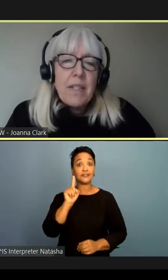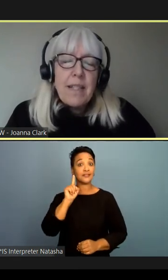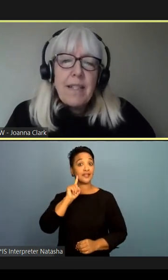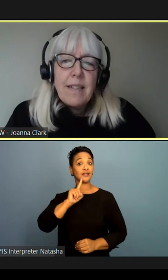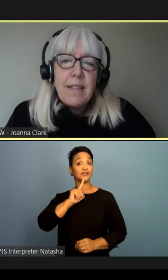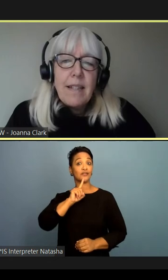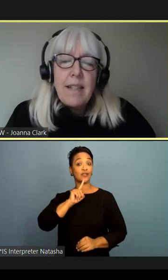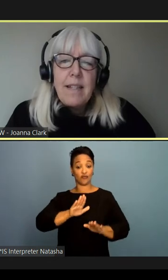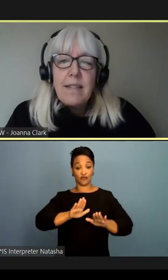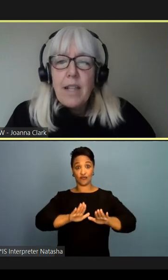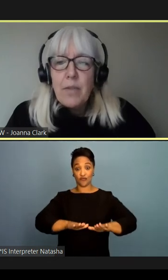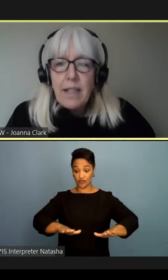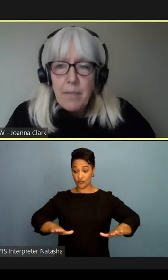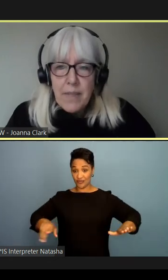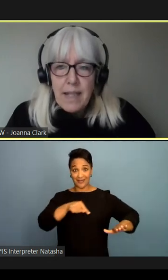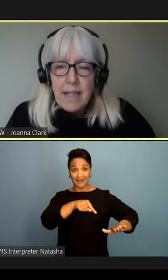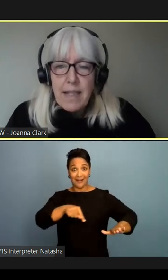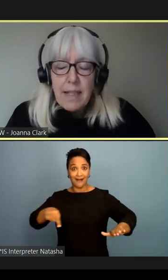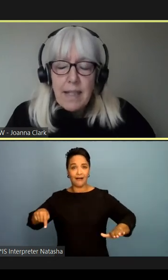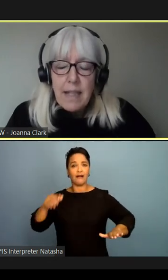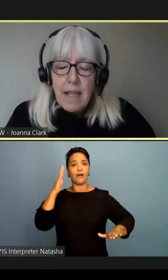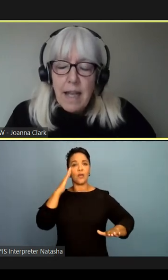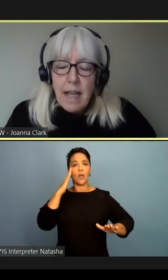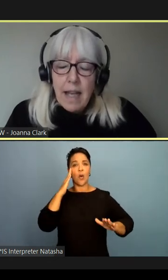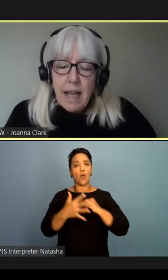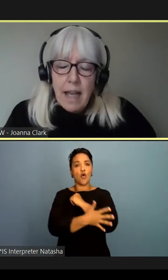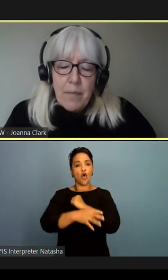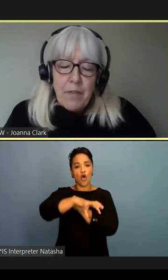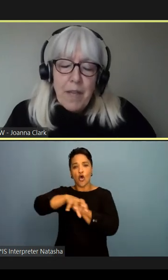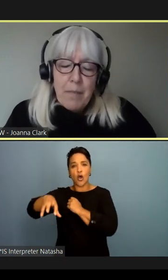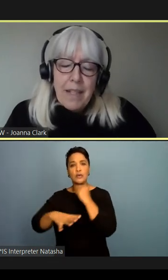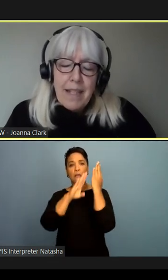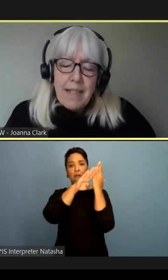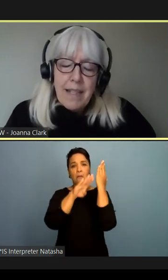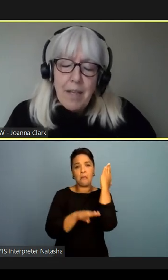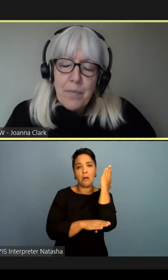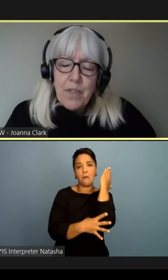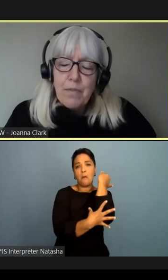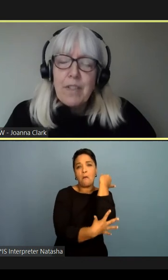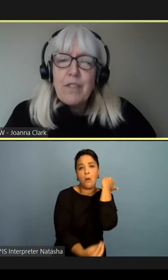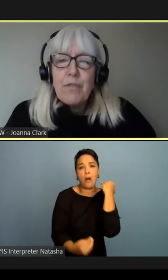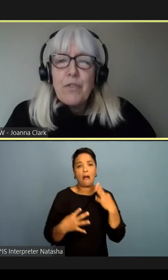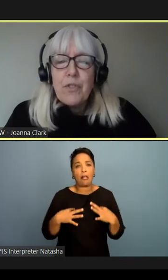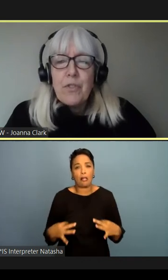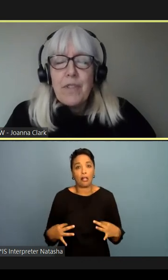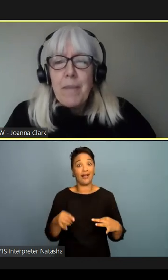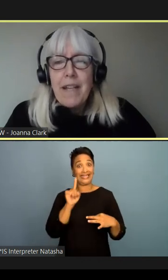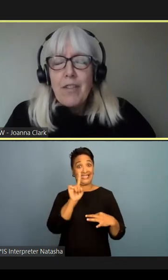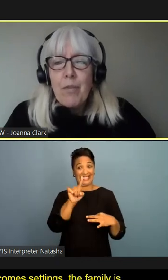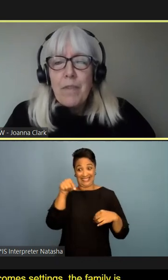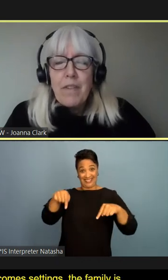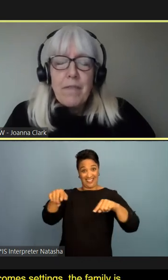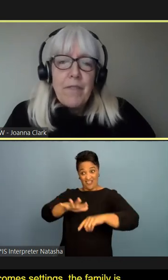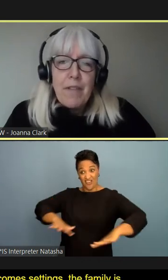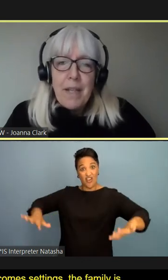and particularly in low-income settings, the family is absolutely crucial. There may